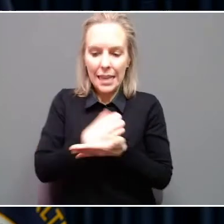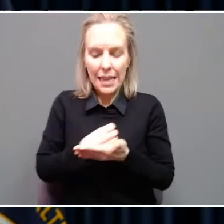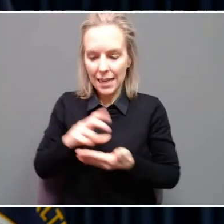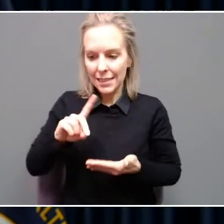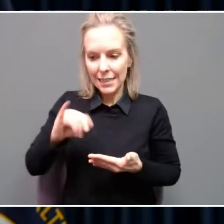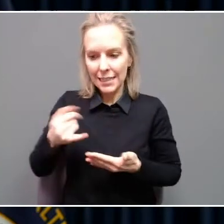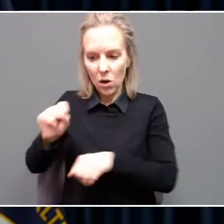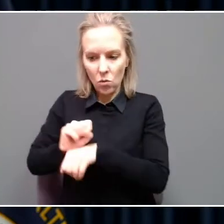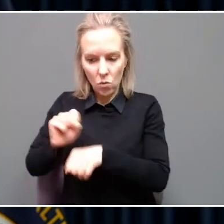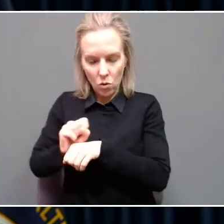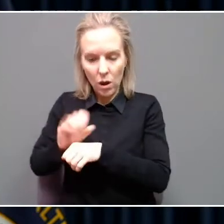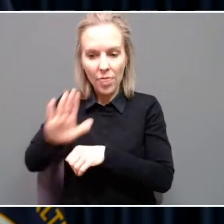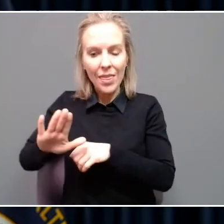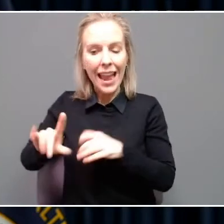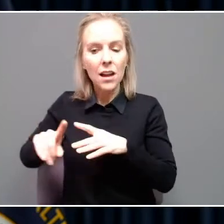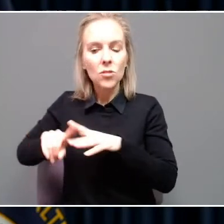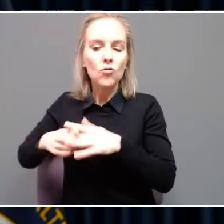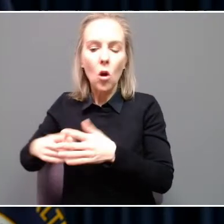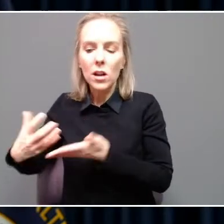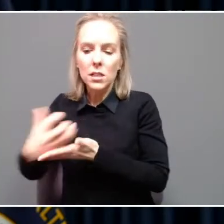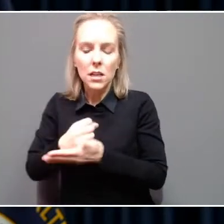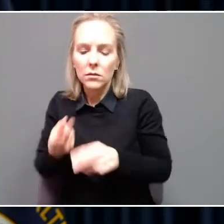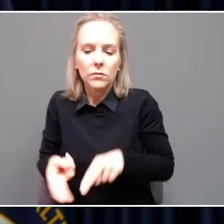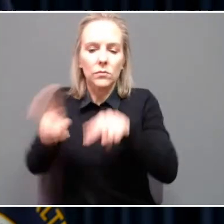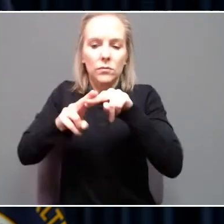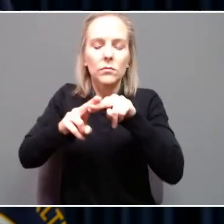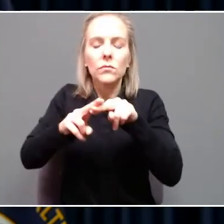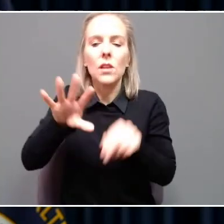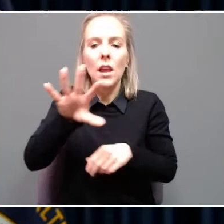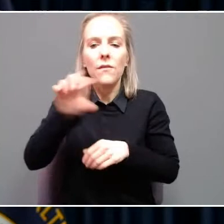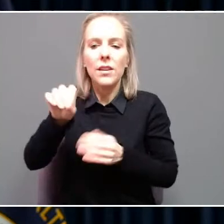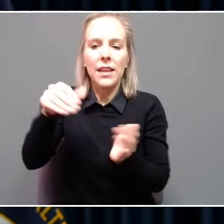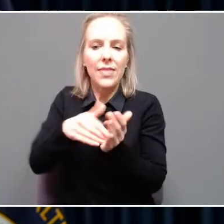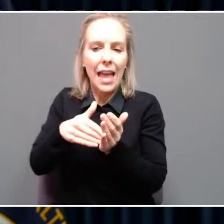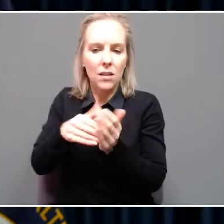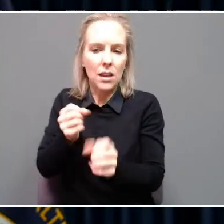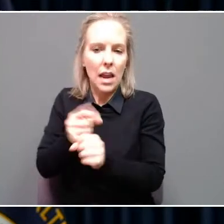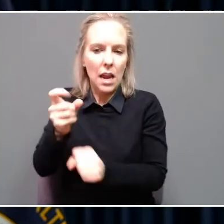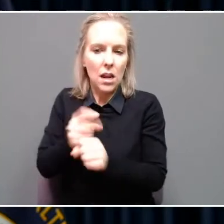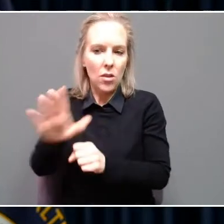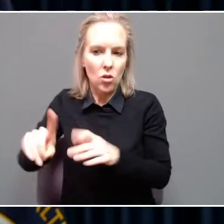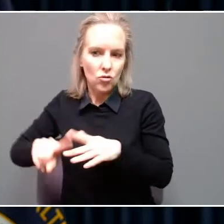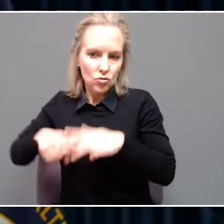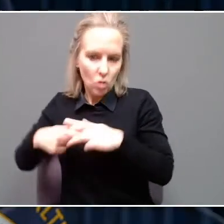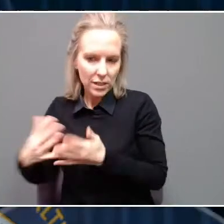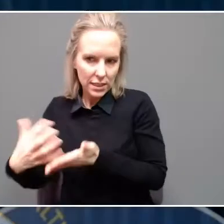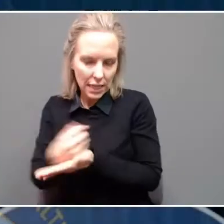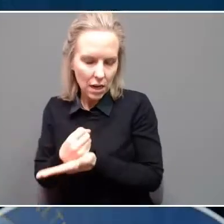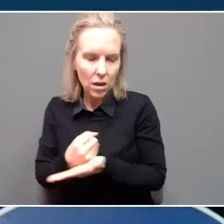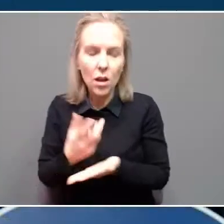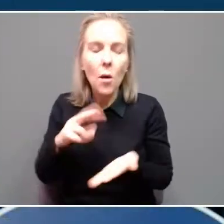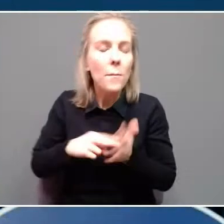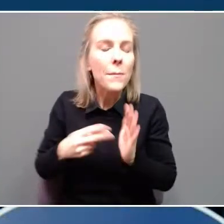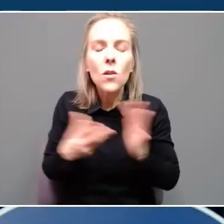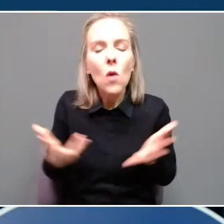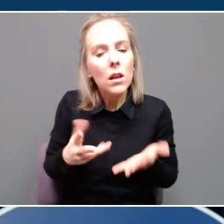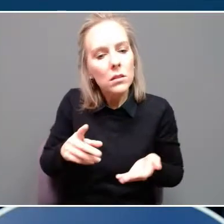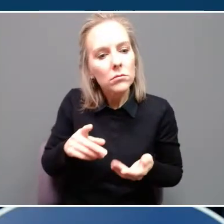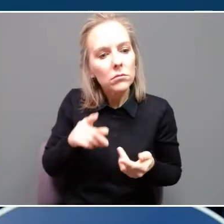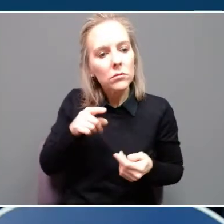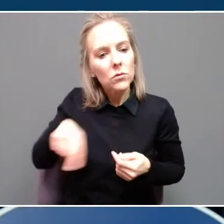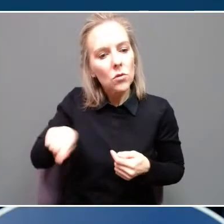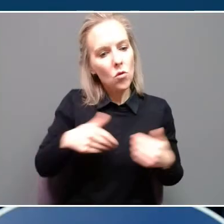in detention centers to $50,000 annually. We are ensuring that youth workers in detention centers will now